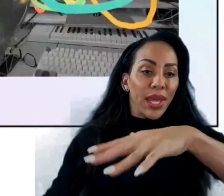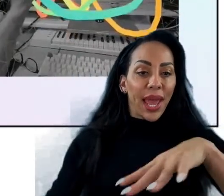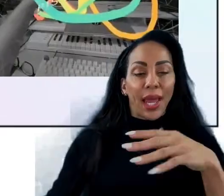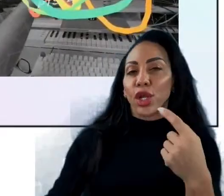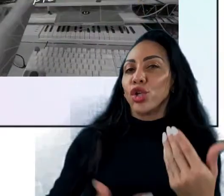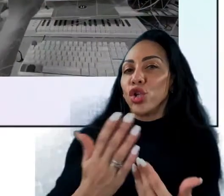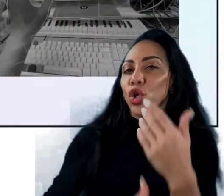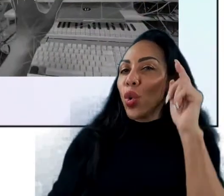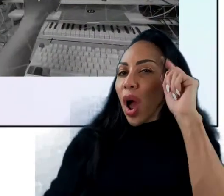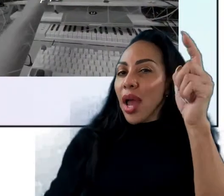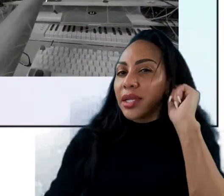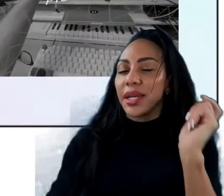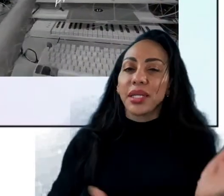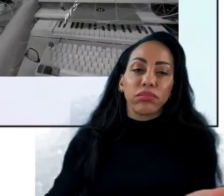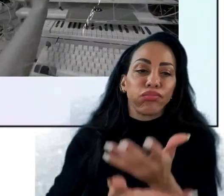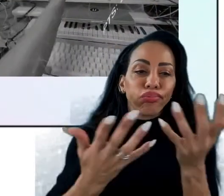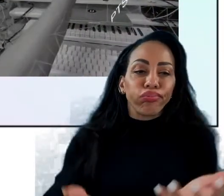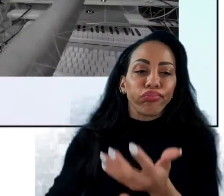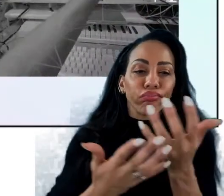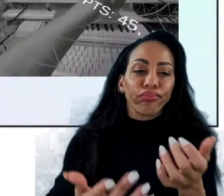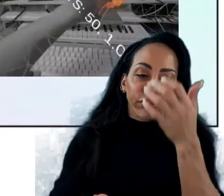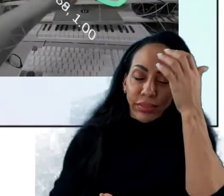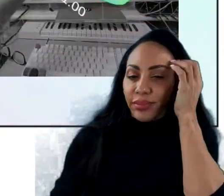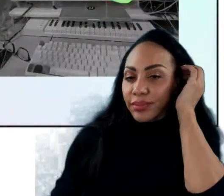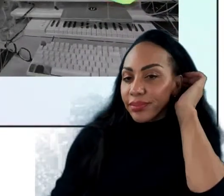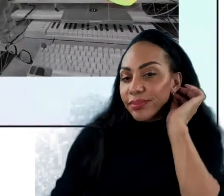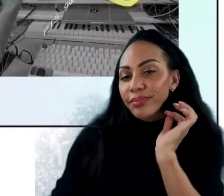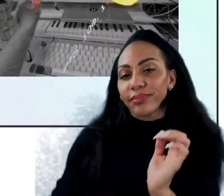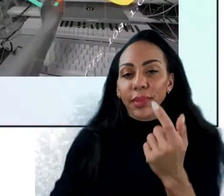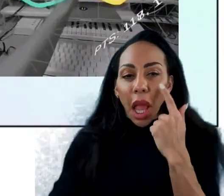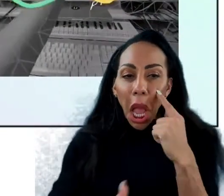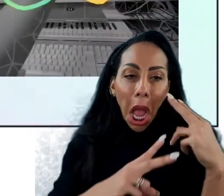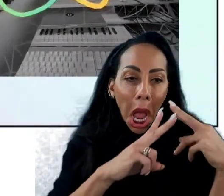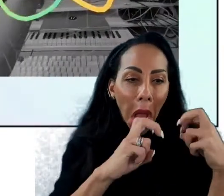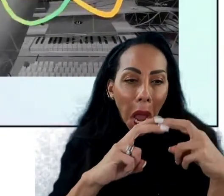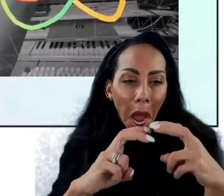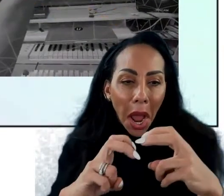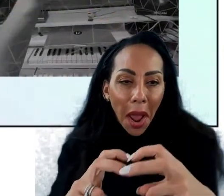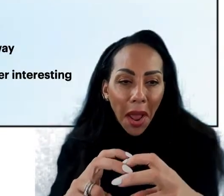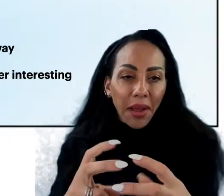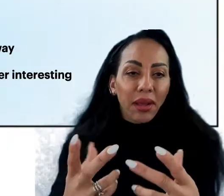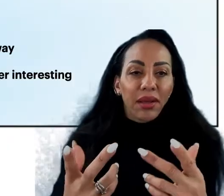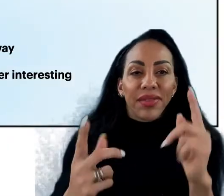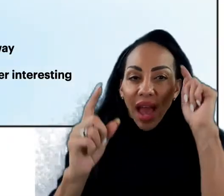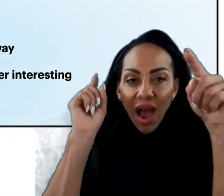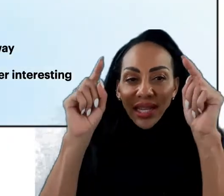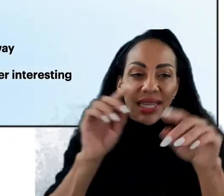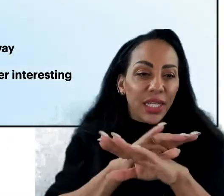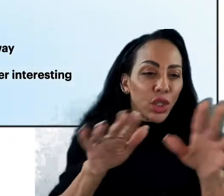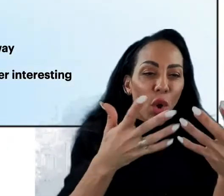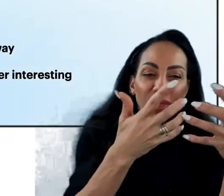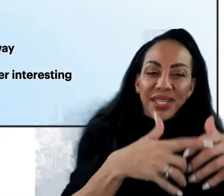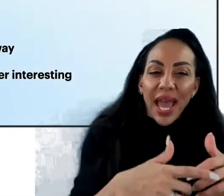and focus on the ideas and not the technical side so much.